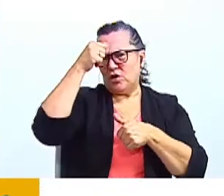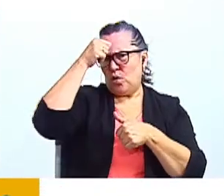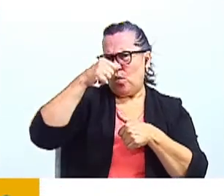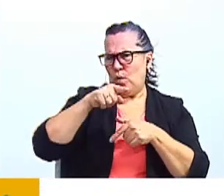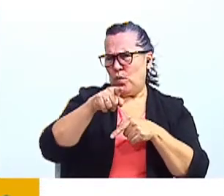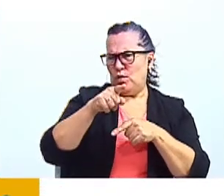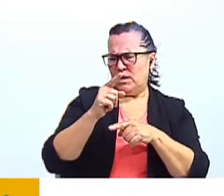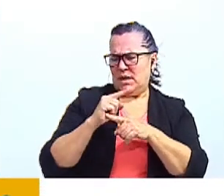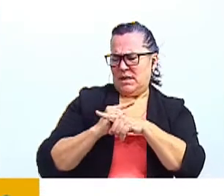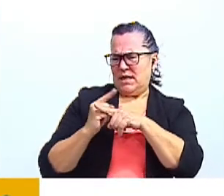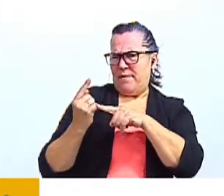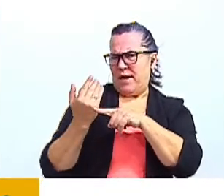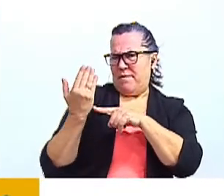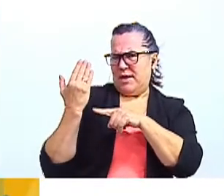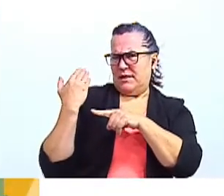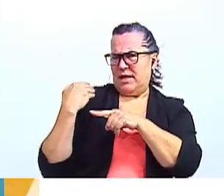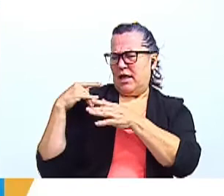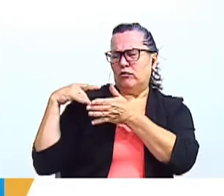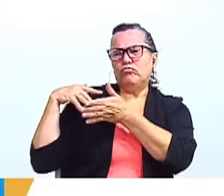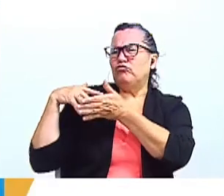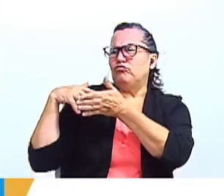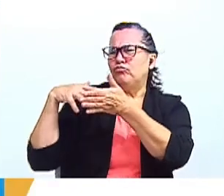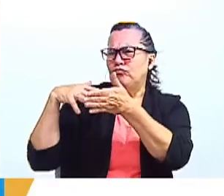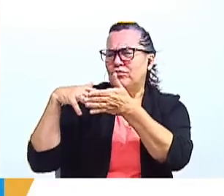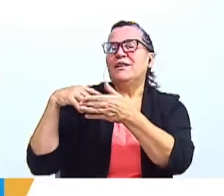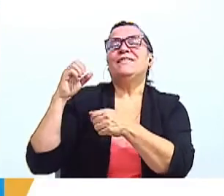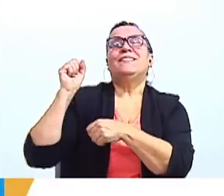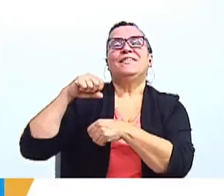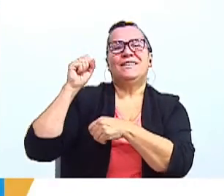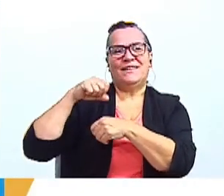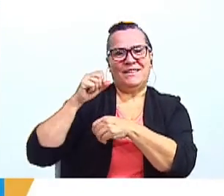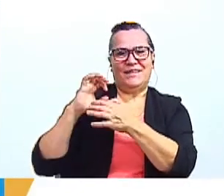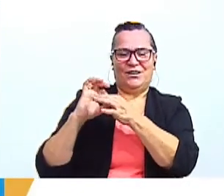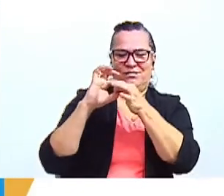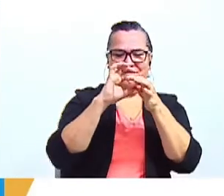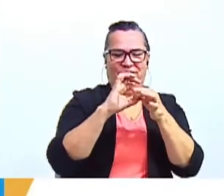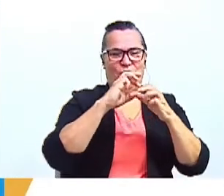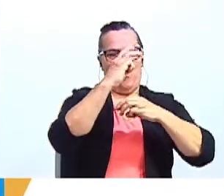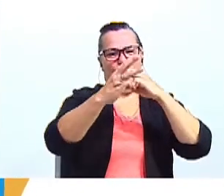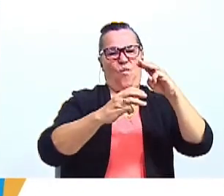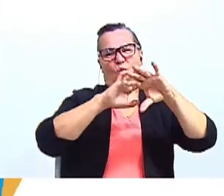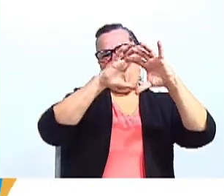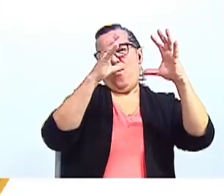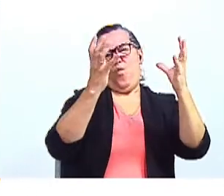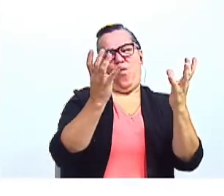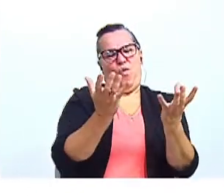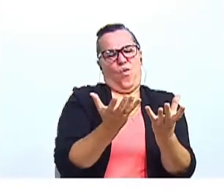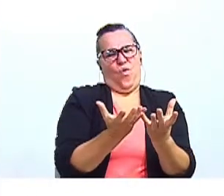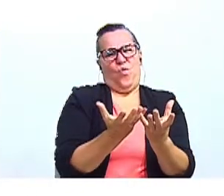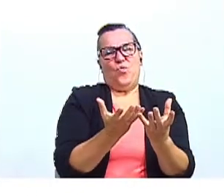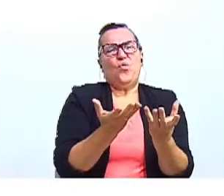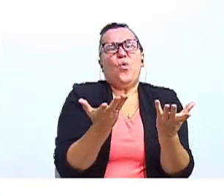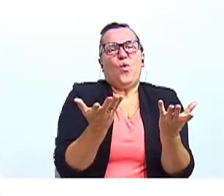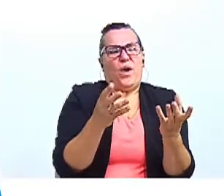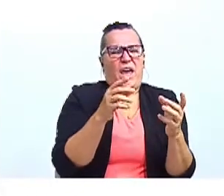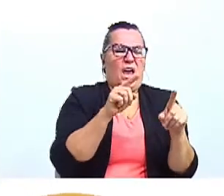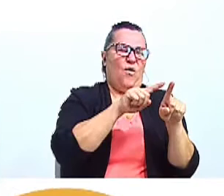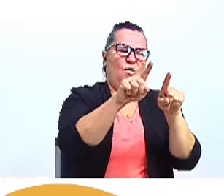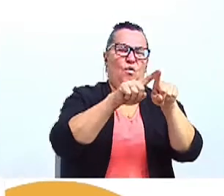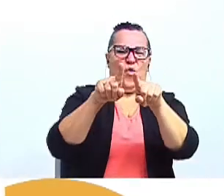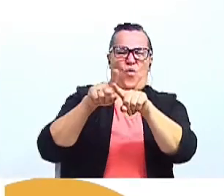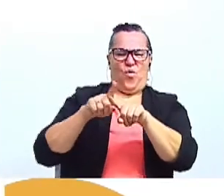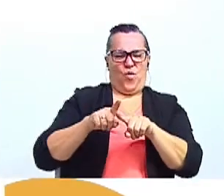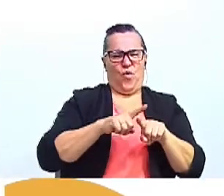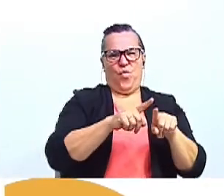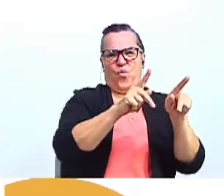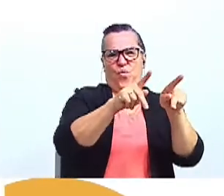our last lesson? Yes, it was about a world full of differences. For today, we're going to